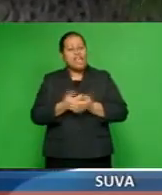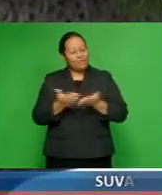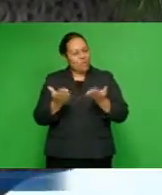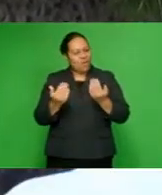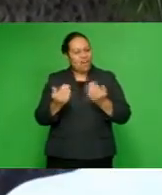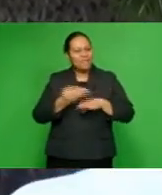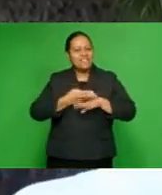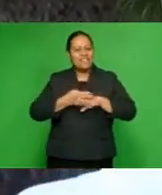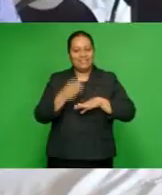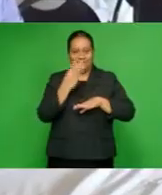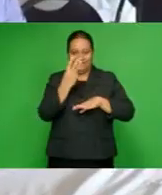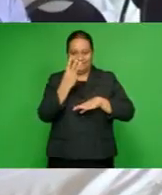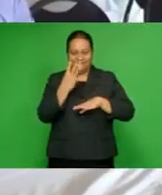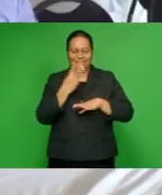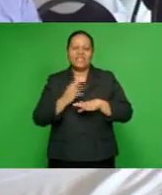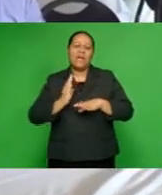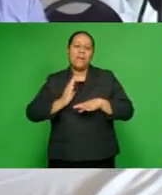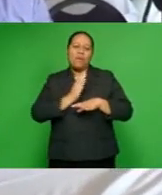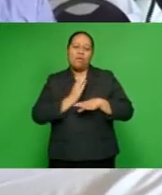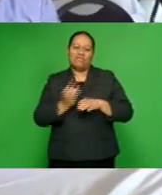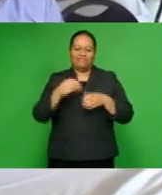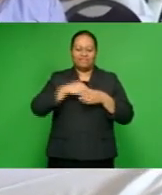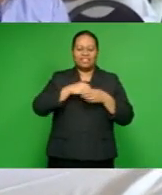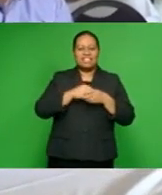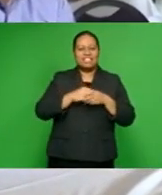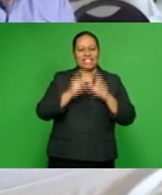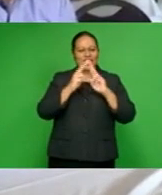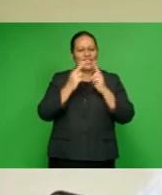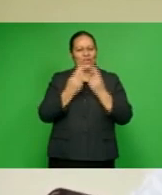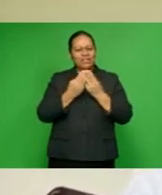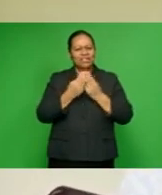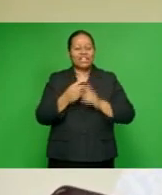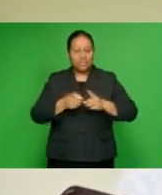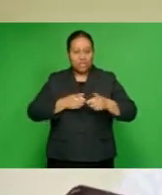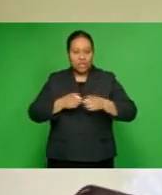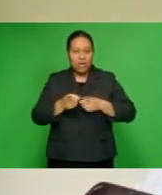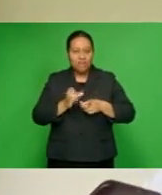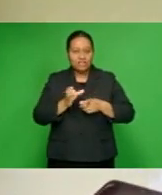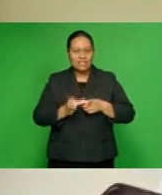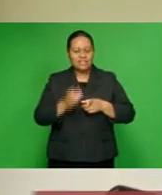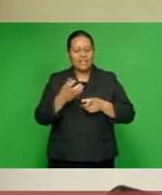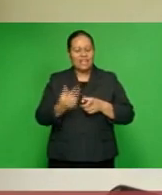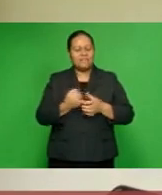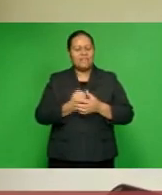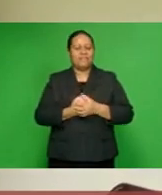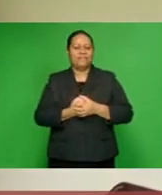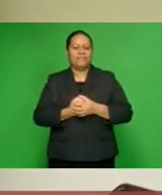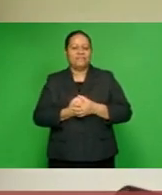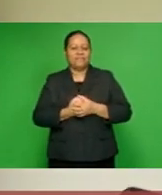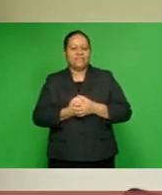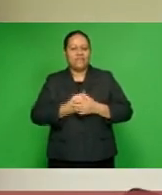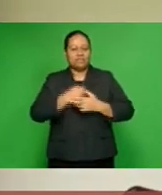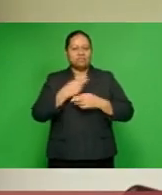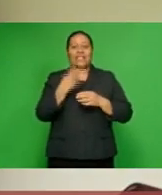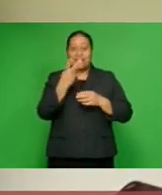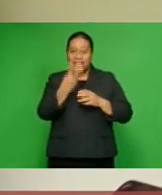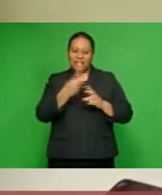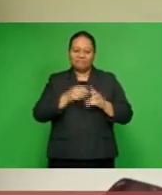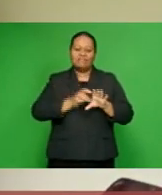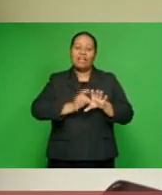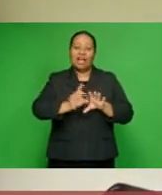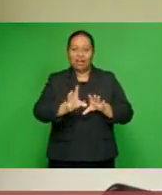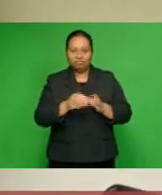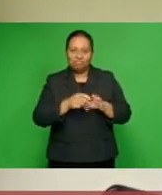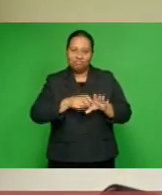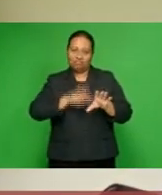the 3 new board members to the union. 3 board directors have rotated up. 3 board directors